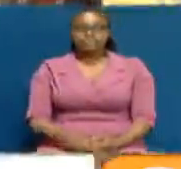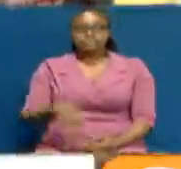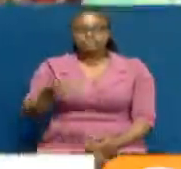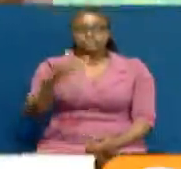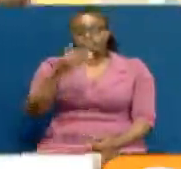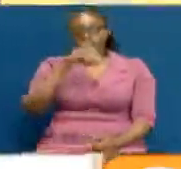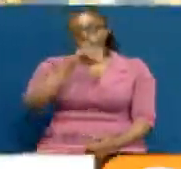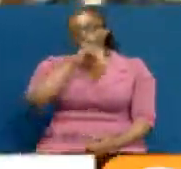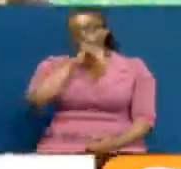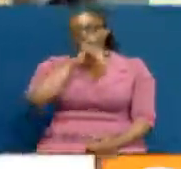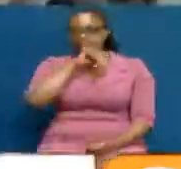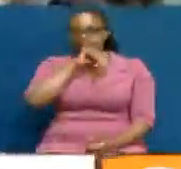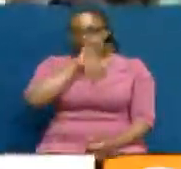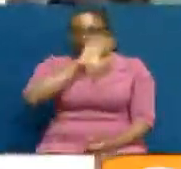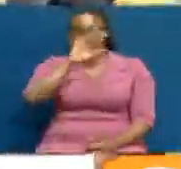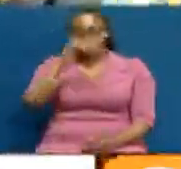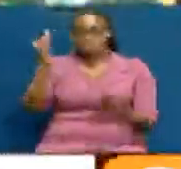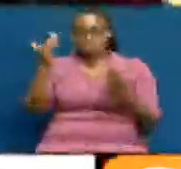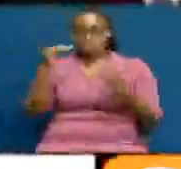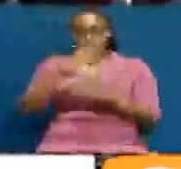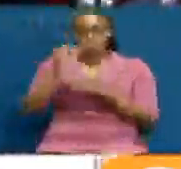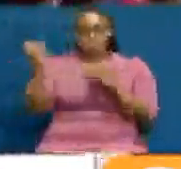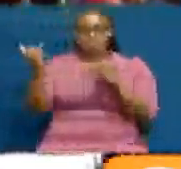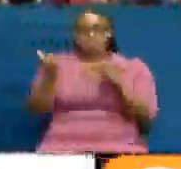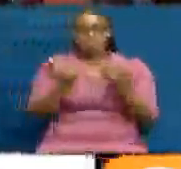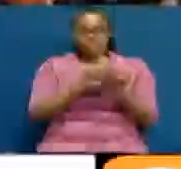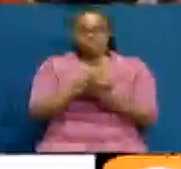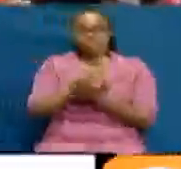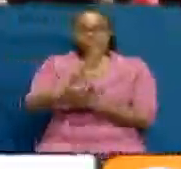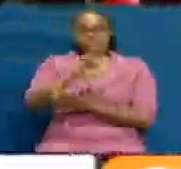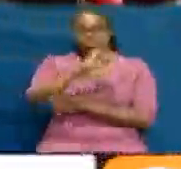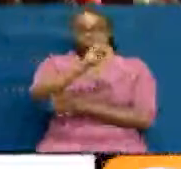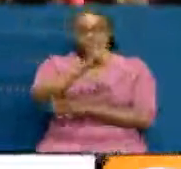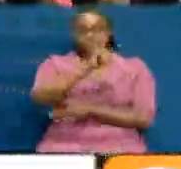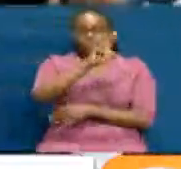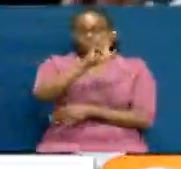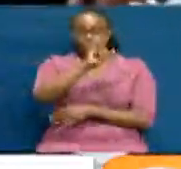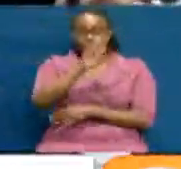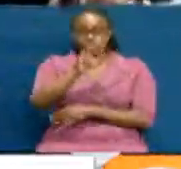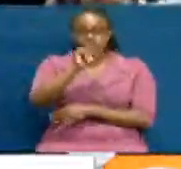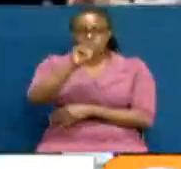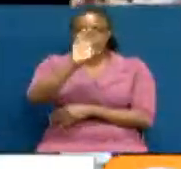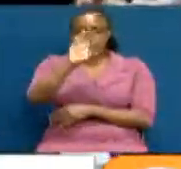Odinga returned to Meru County on an invitation by Njuri Njeke elders.